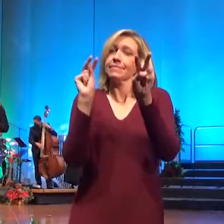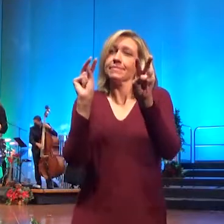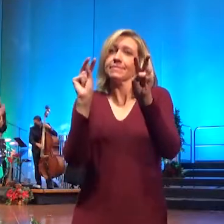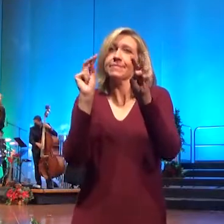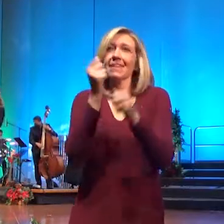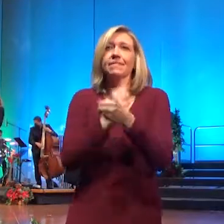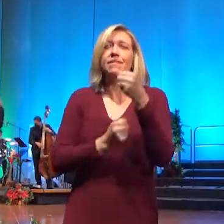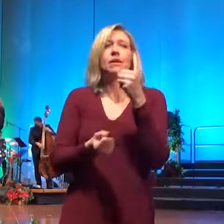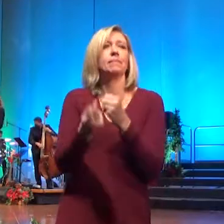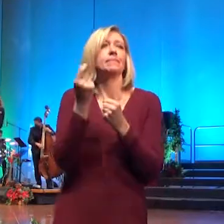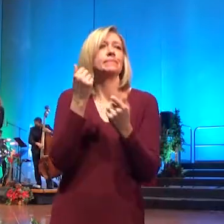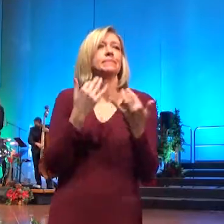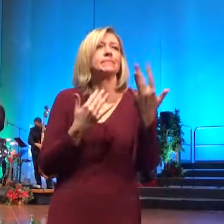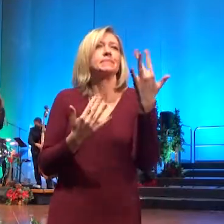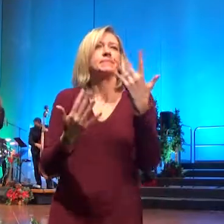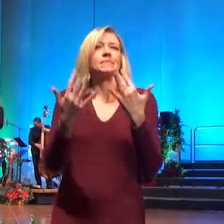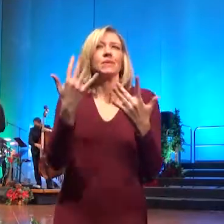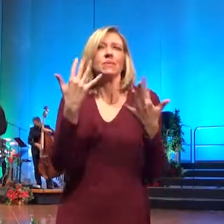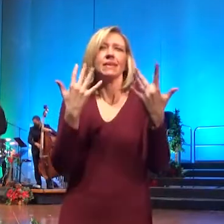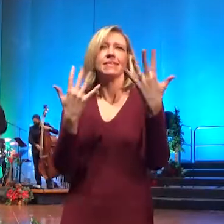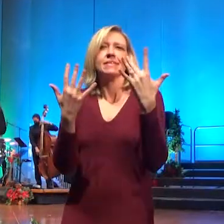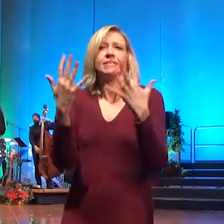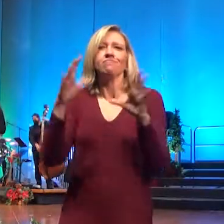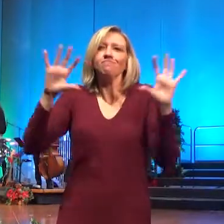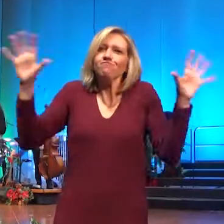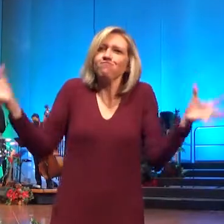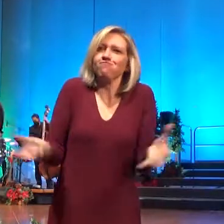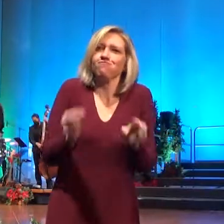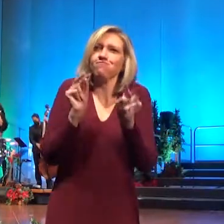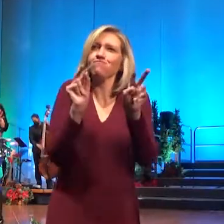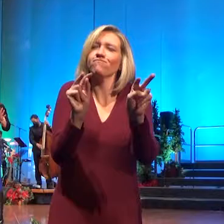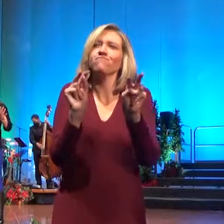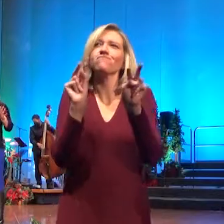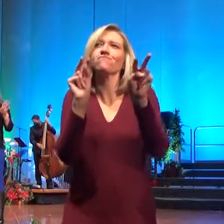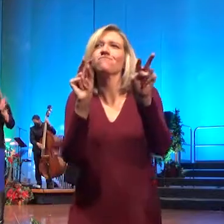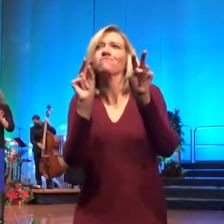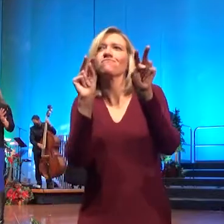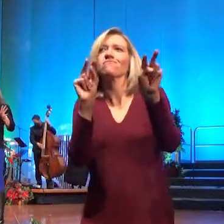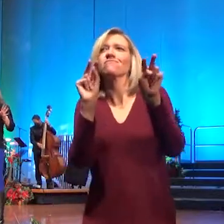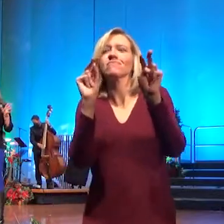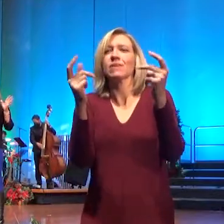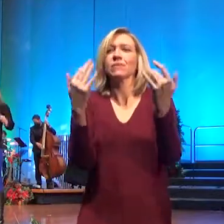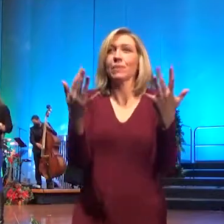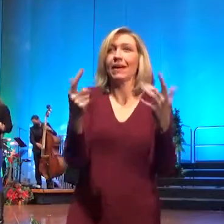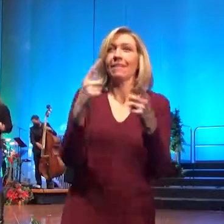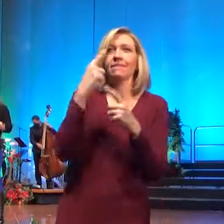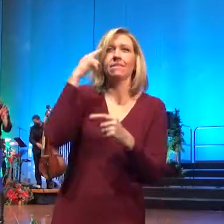waiting, they're congregating, waiting.